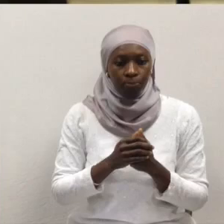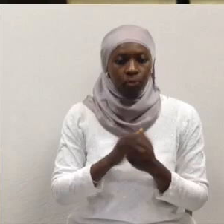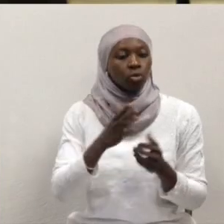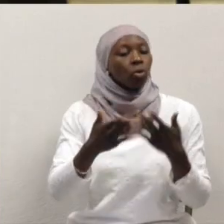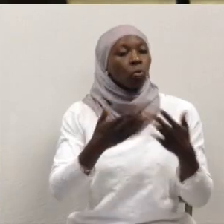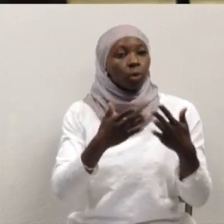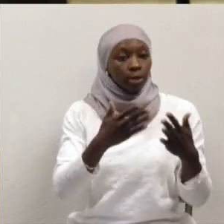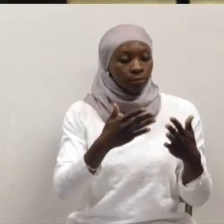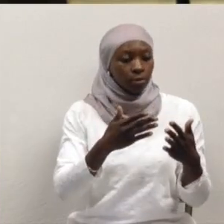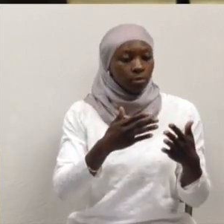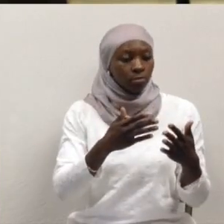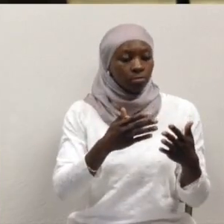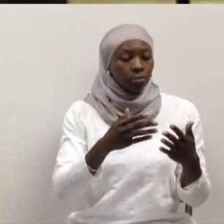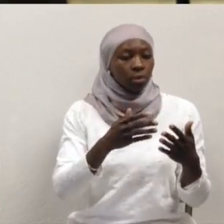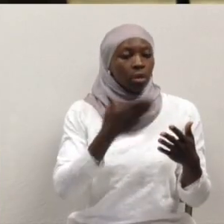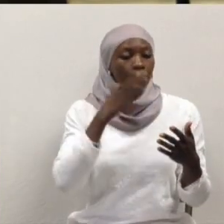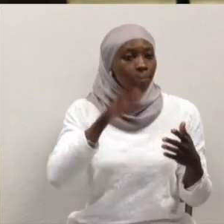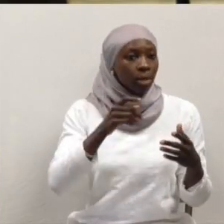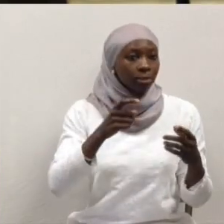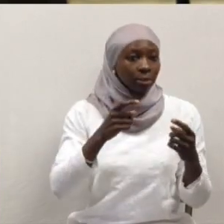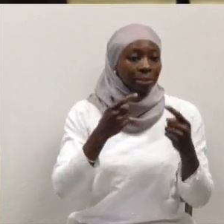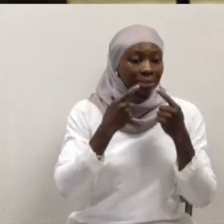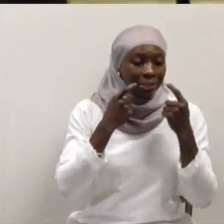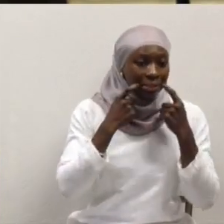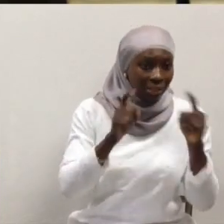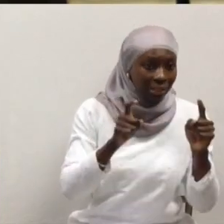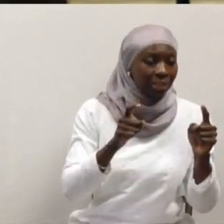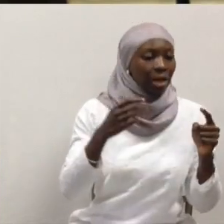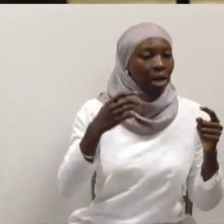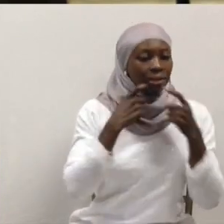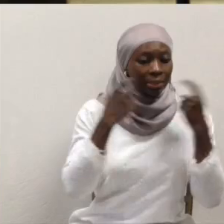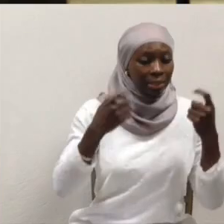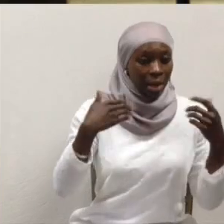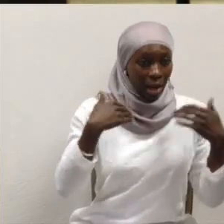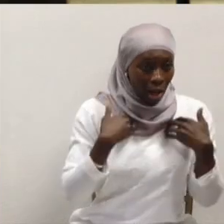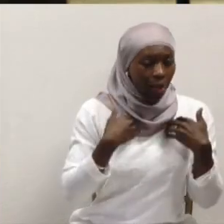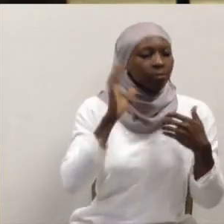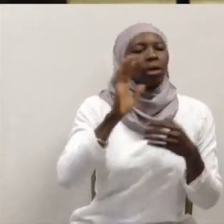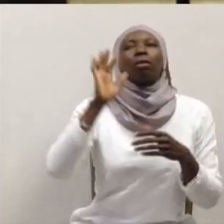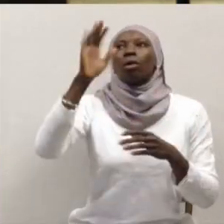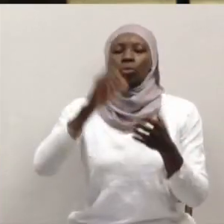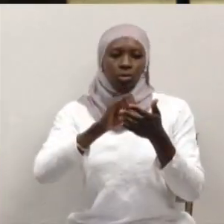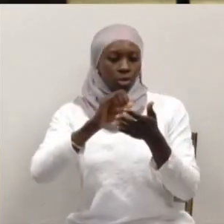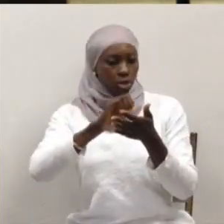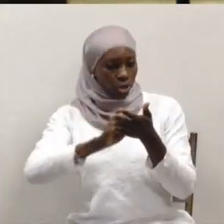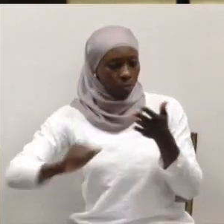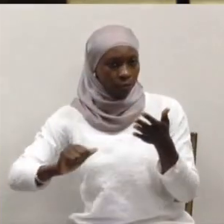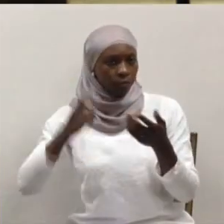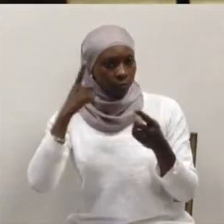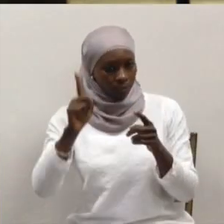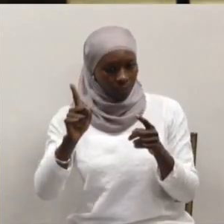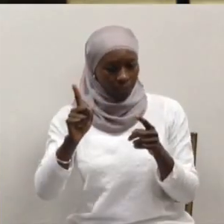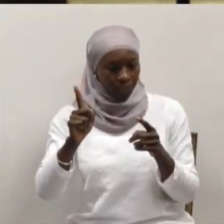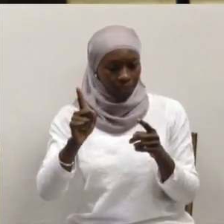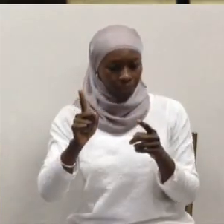their misdeeds. And ever is that in the sight of Allah a great attainment. This is a great